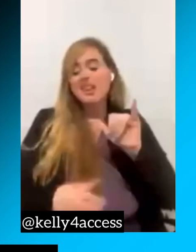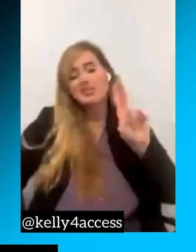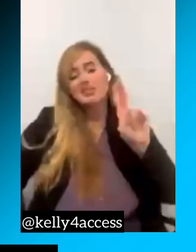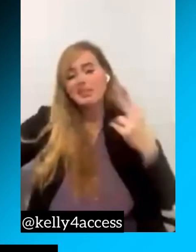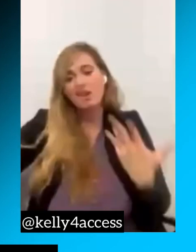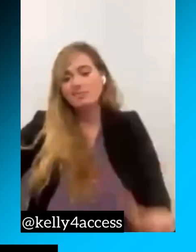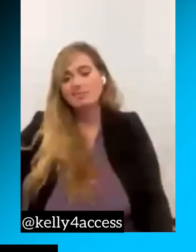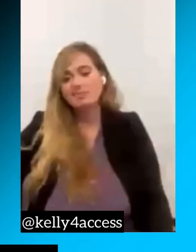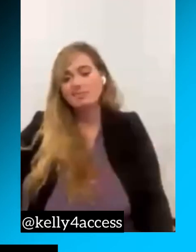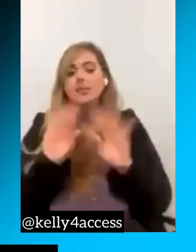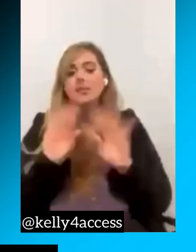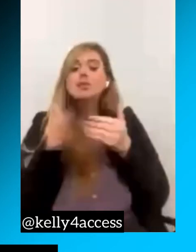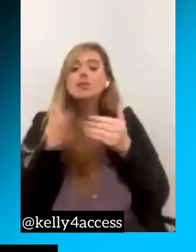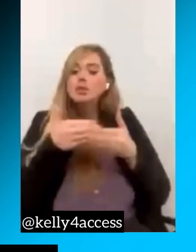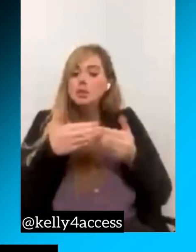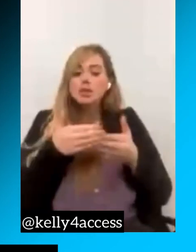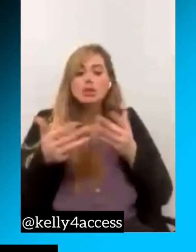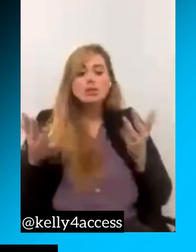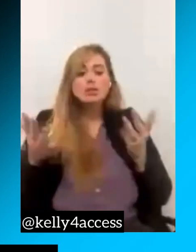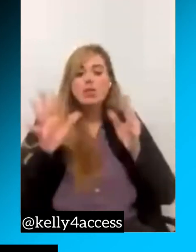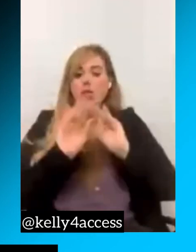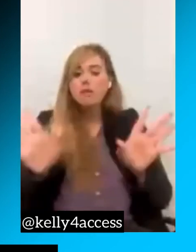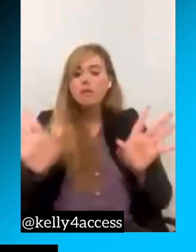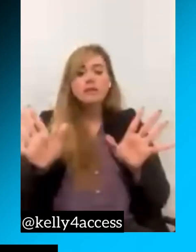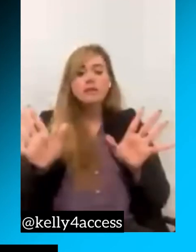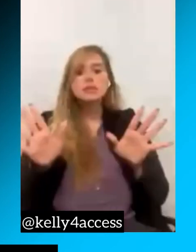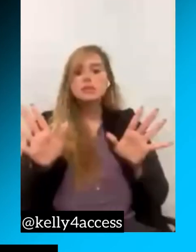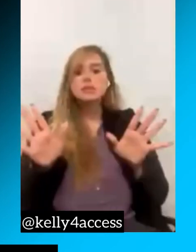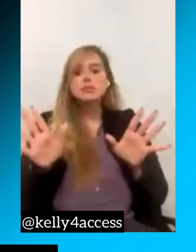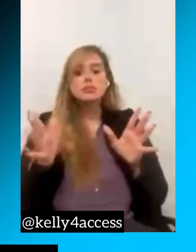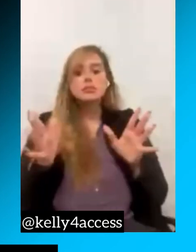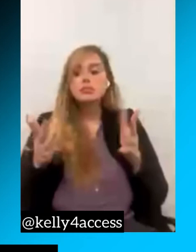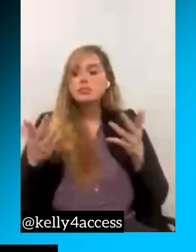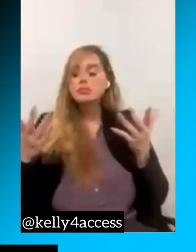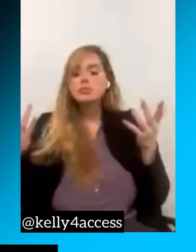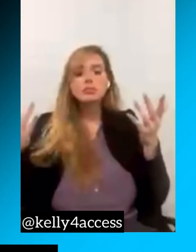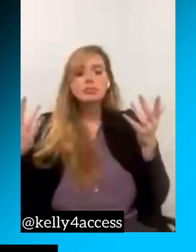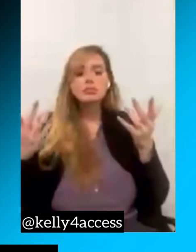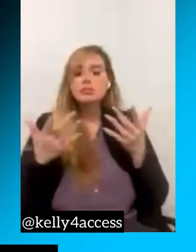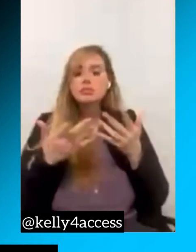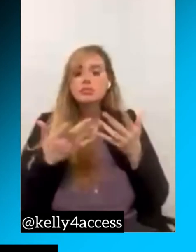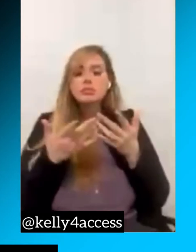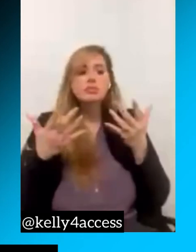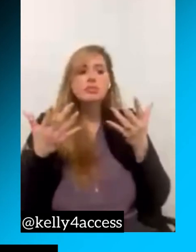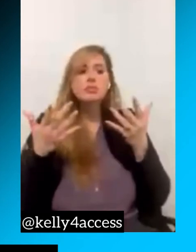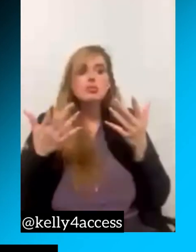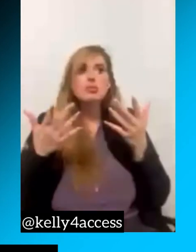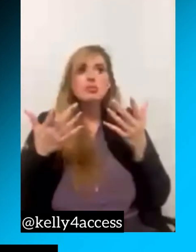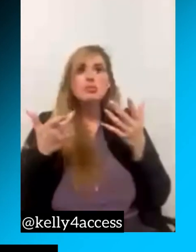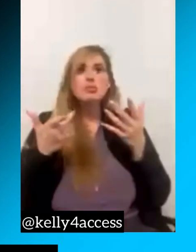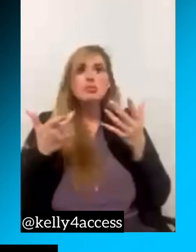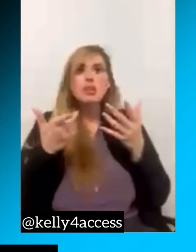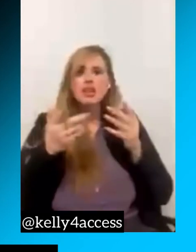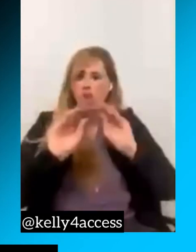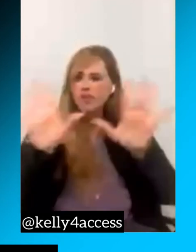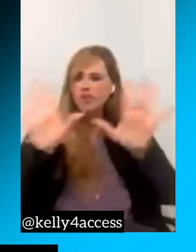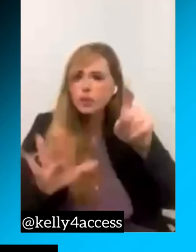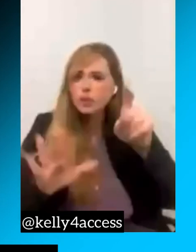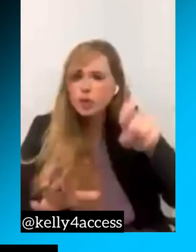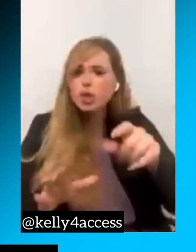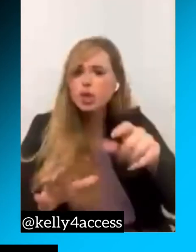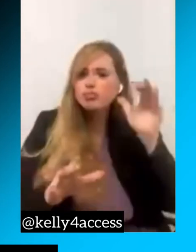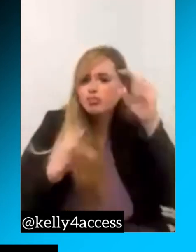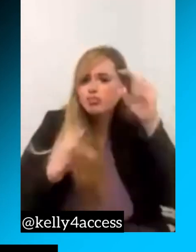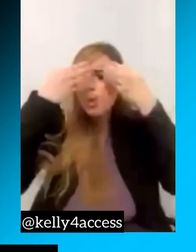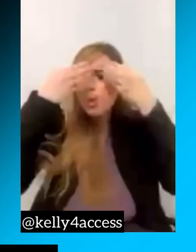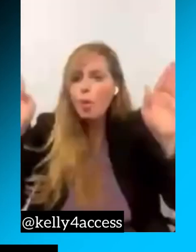So even though a lot of it seems like any good judgment would tell you to do these things, it's hard